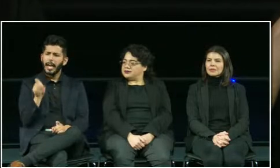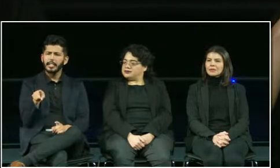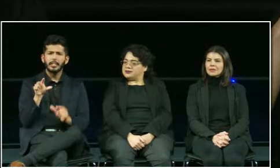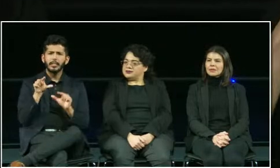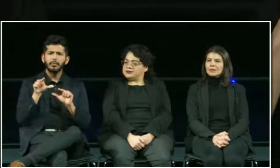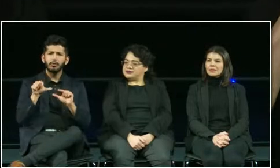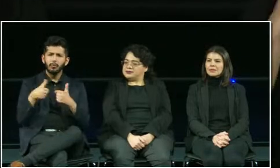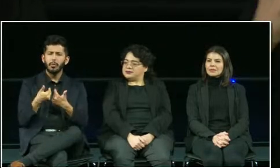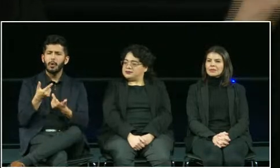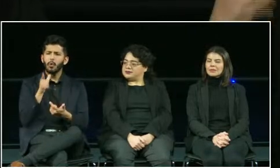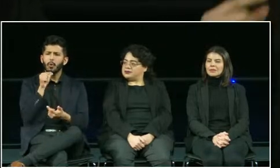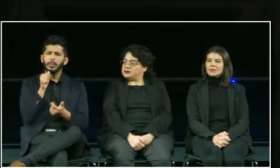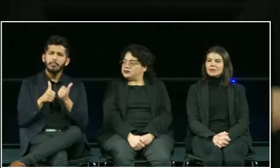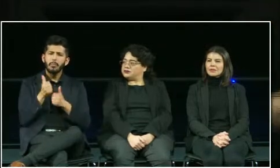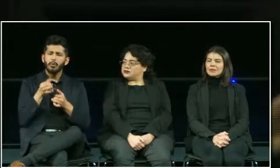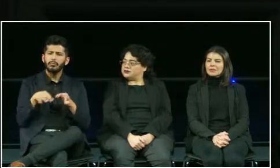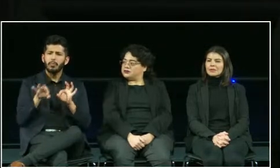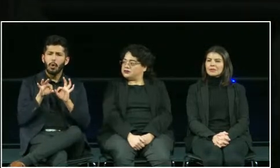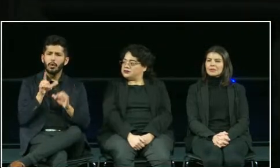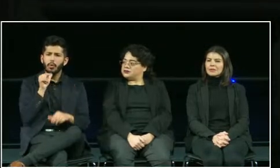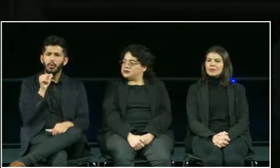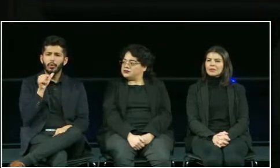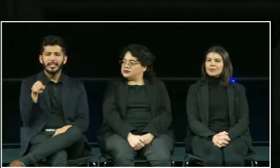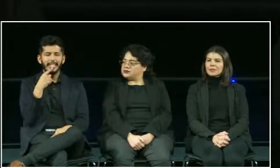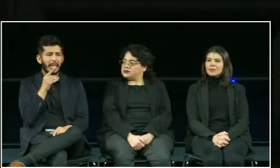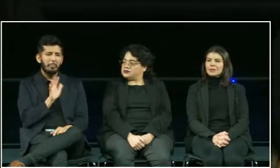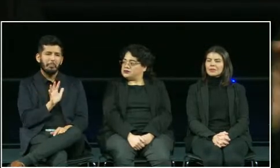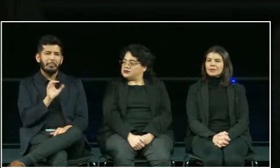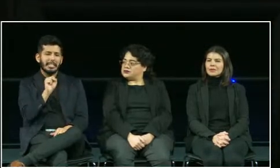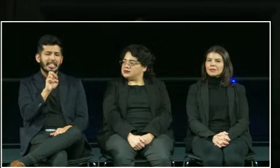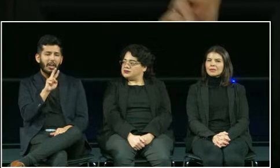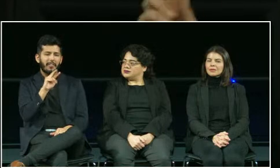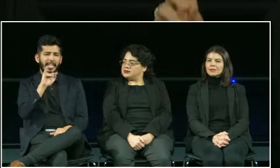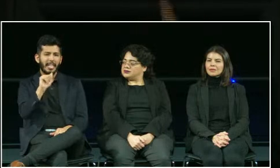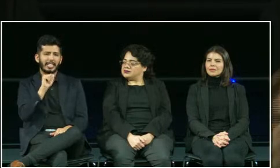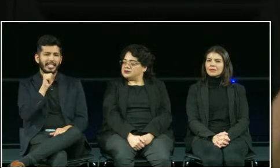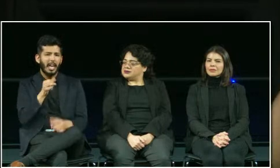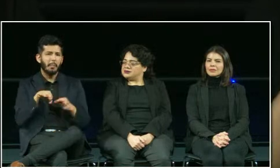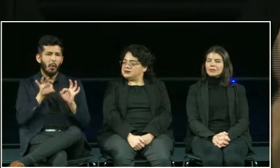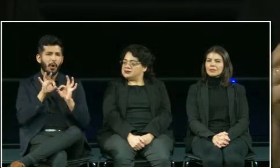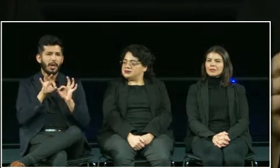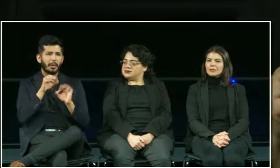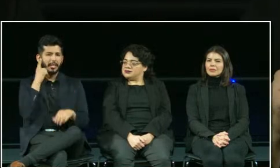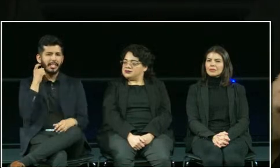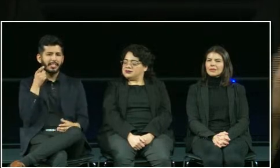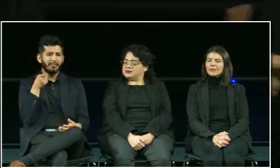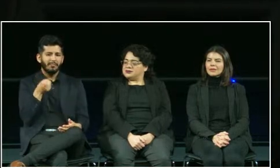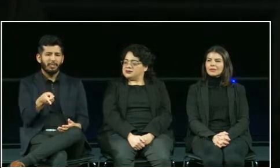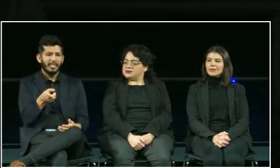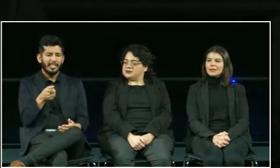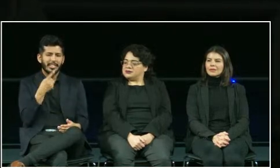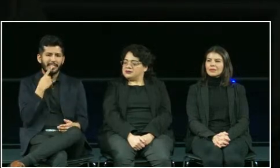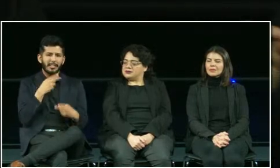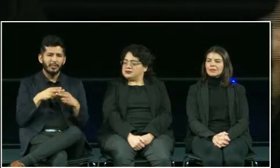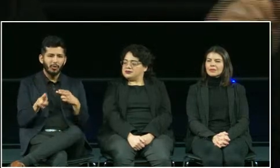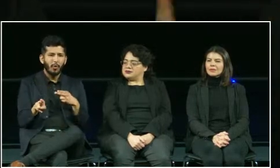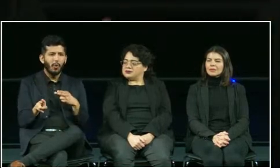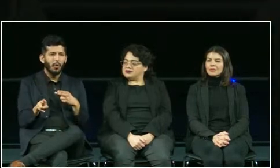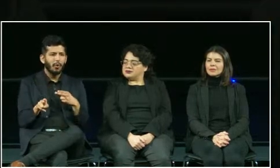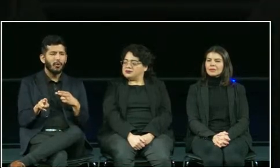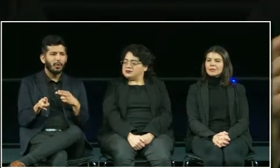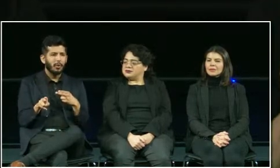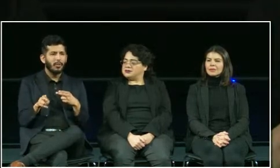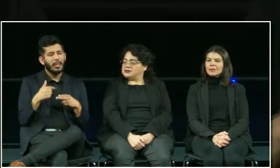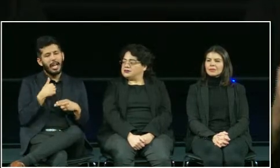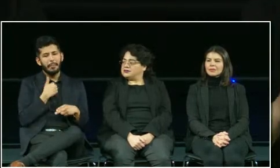important, they thought Serafina is not important because she just says like, io sono cattiva, no? I'm a